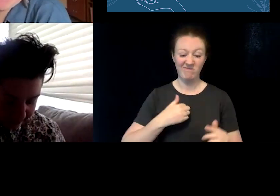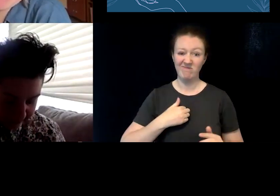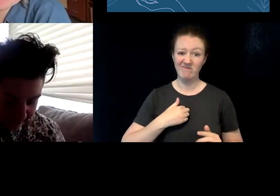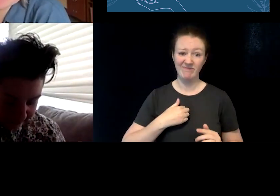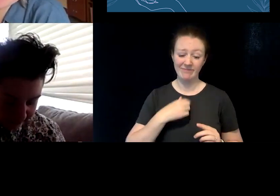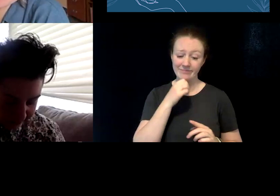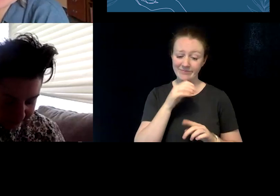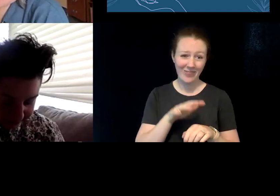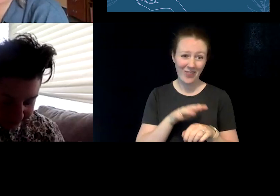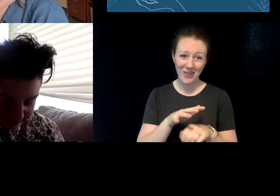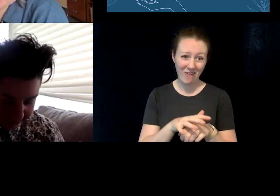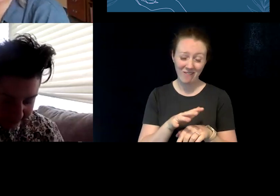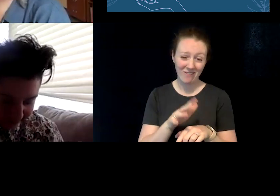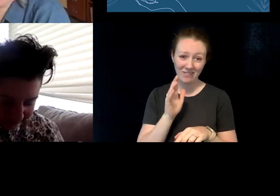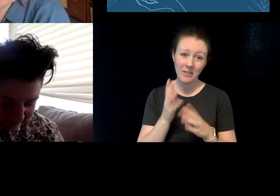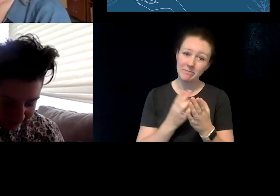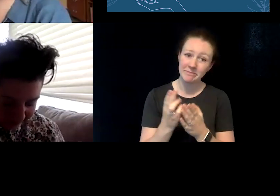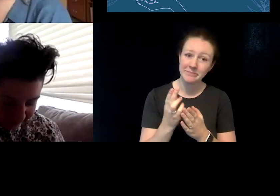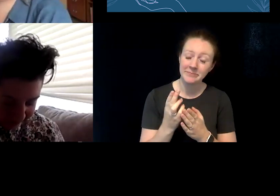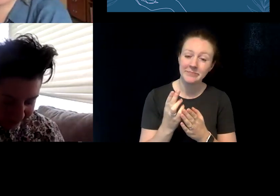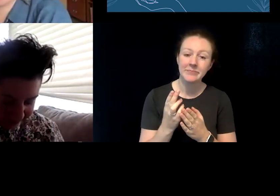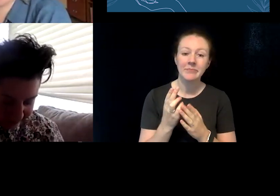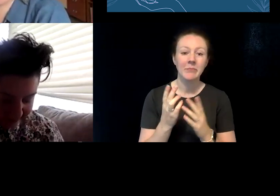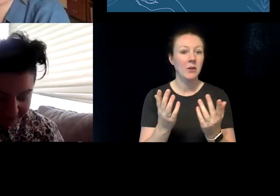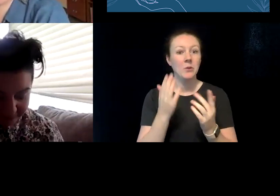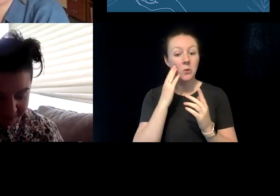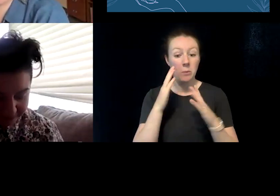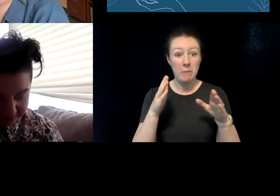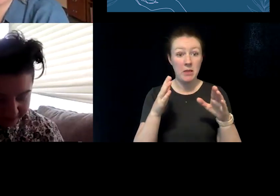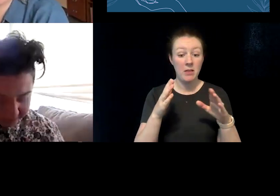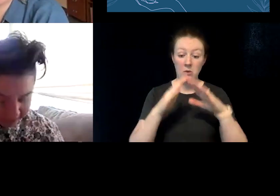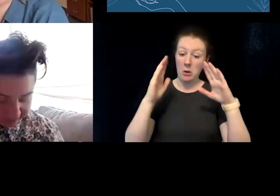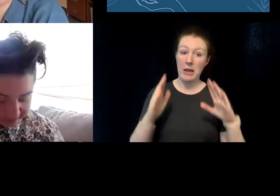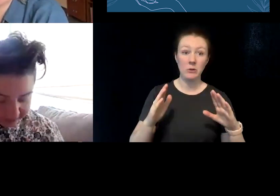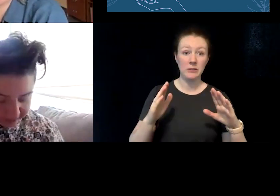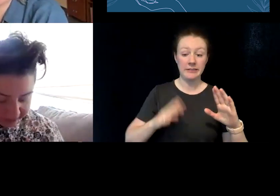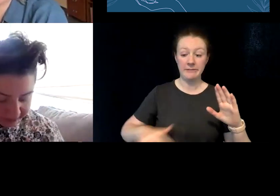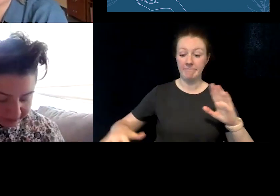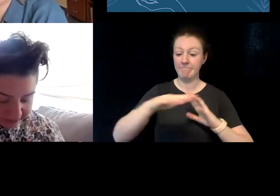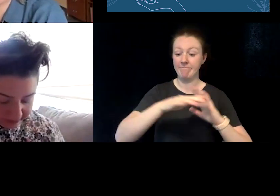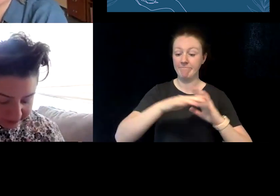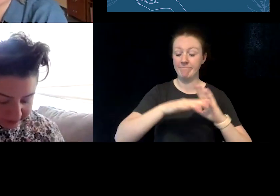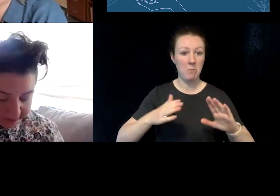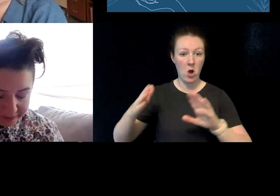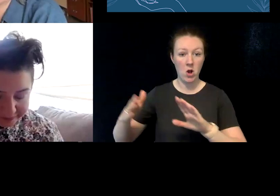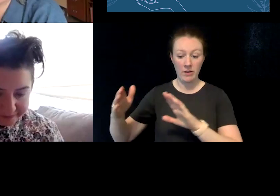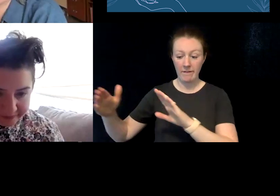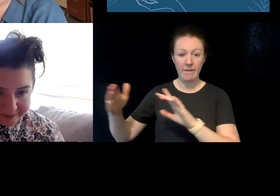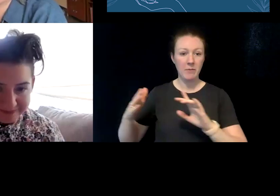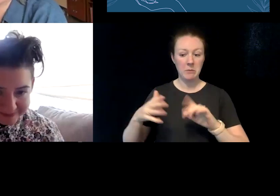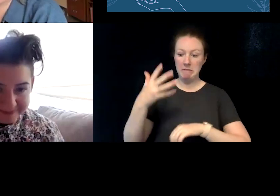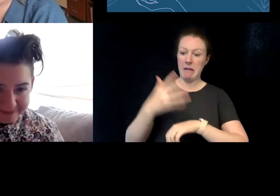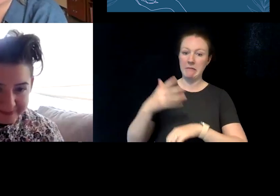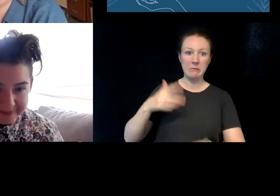even walk around the block 5 times, it helps so much. Get on your